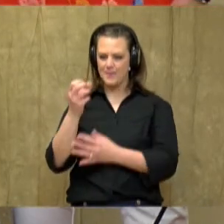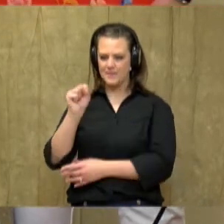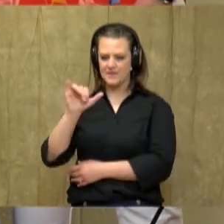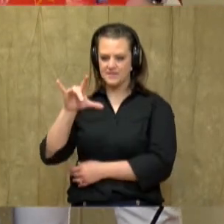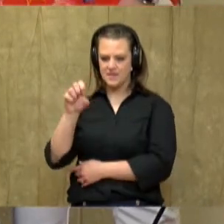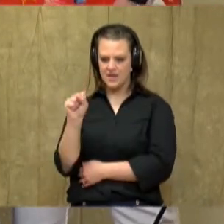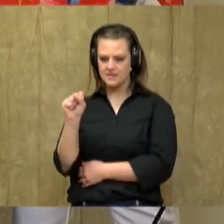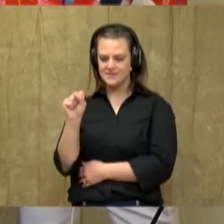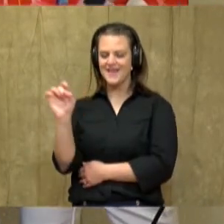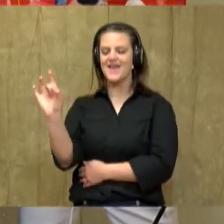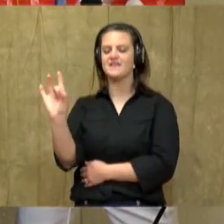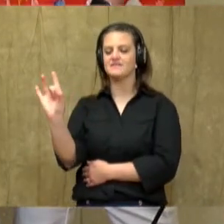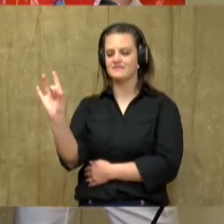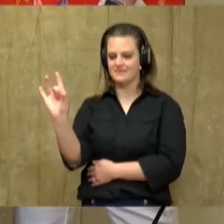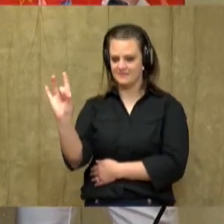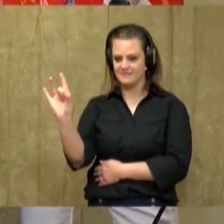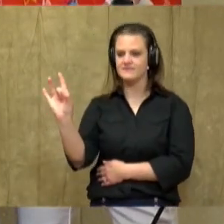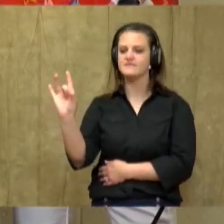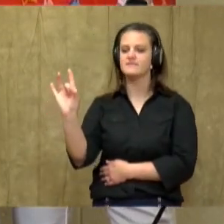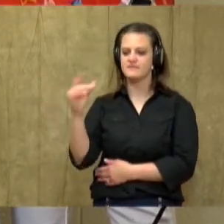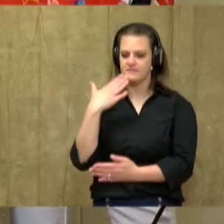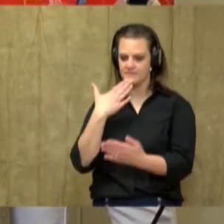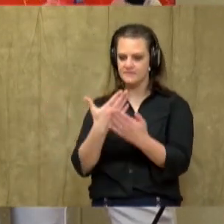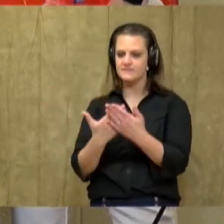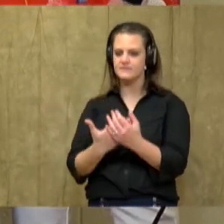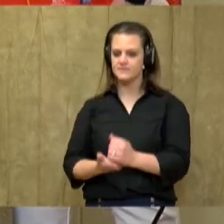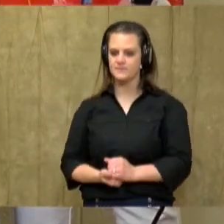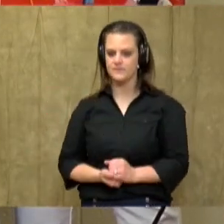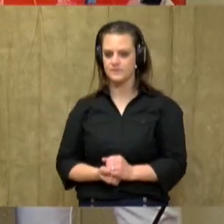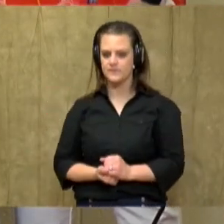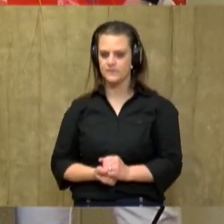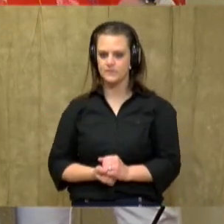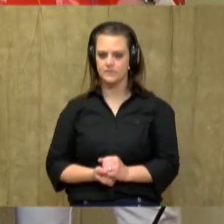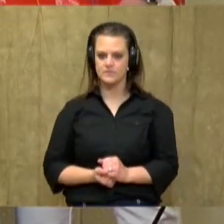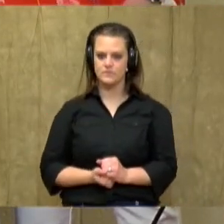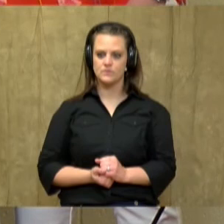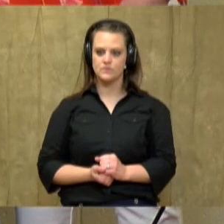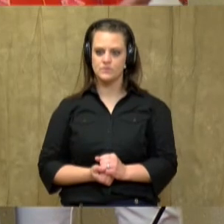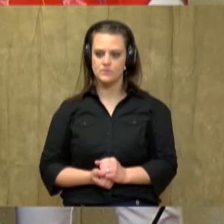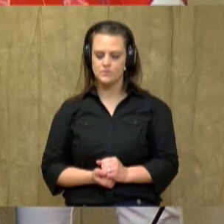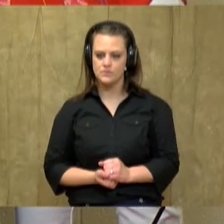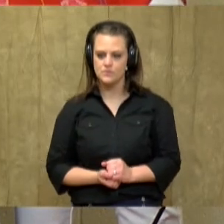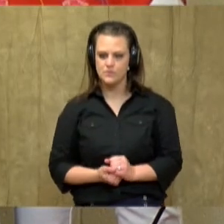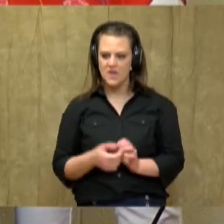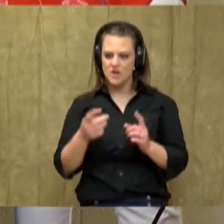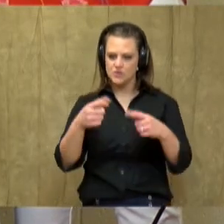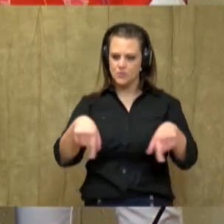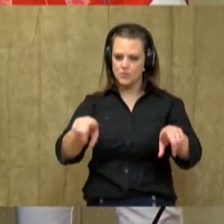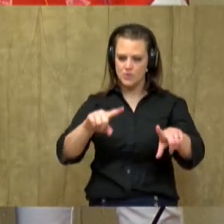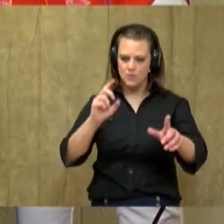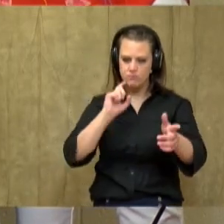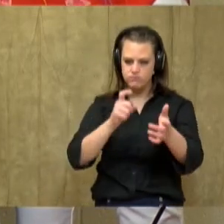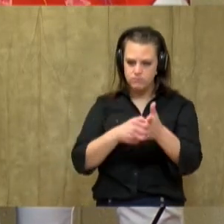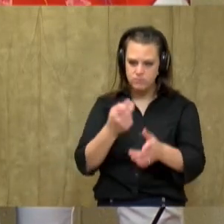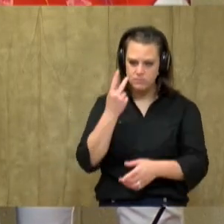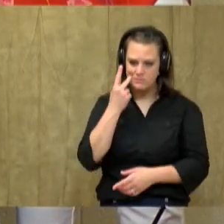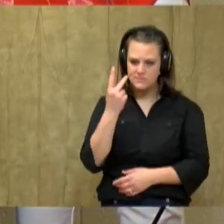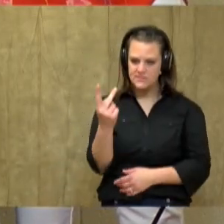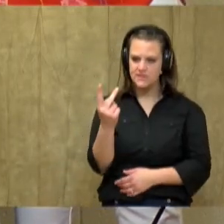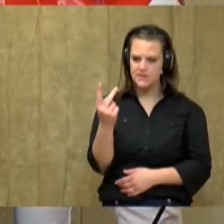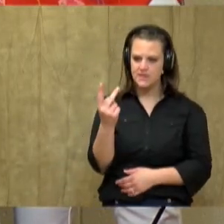have? 8 sides. Very good. All right, what do you see